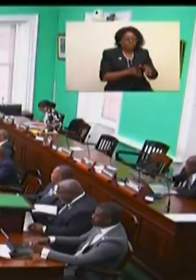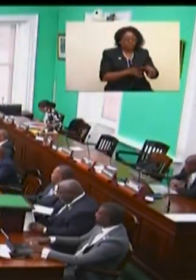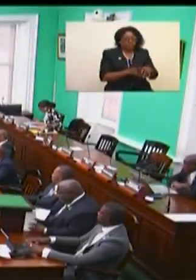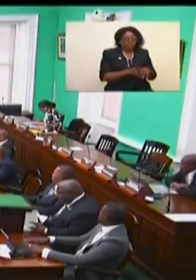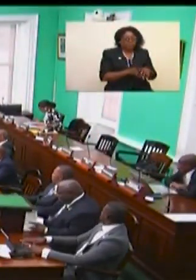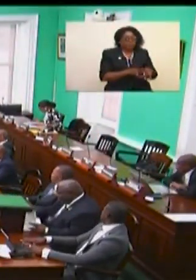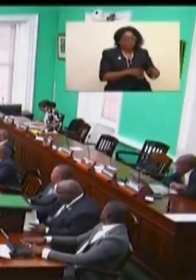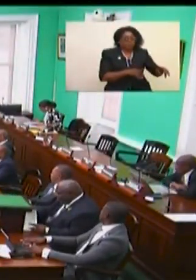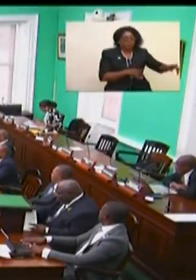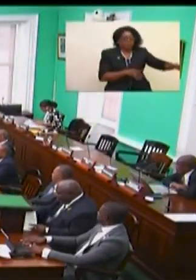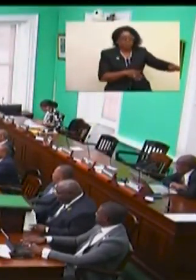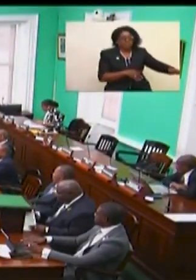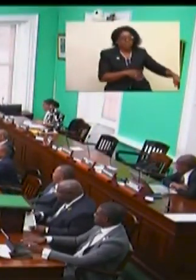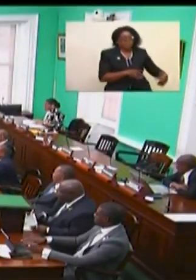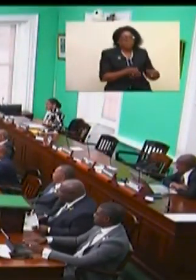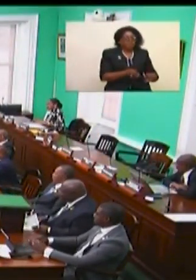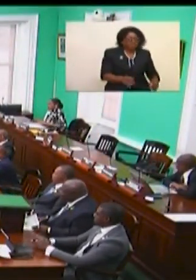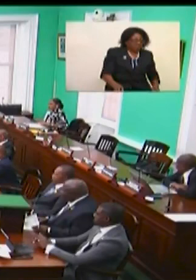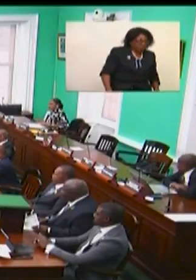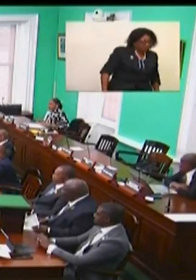Thank you, Honourable Member. Asmini?